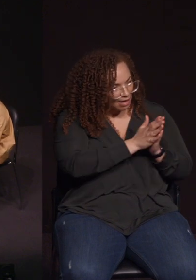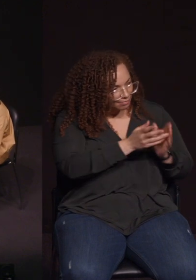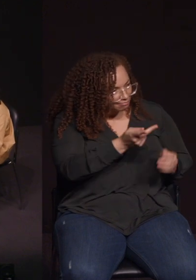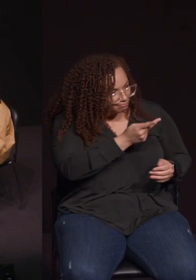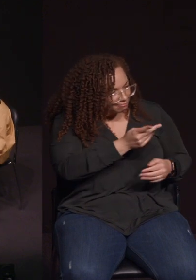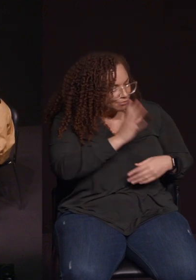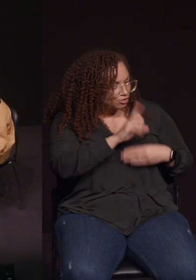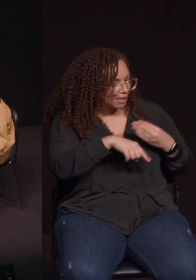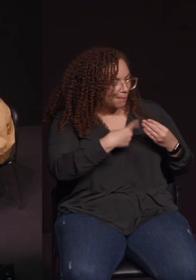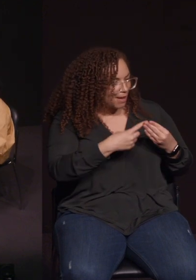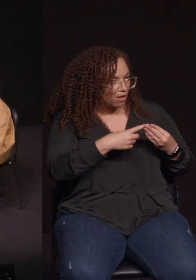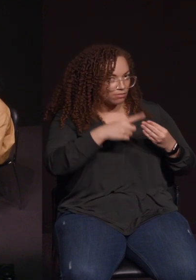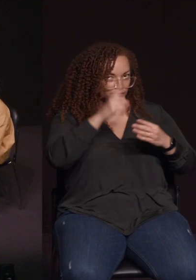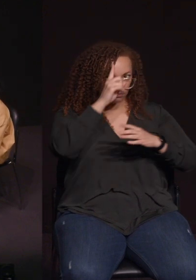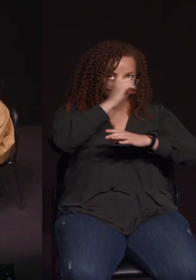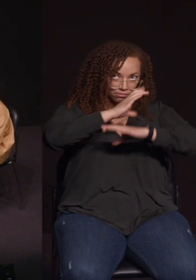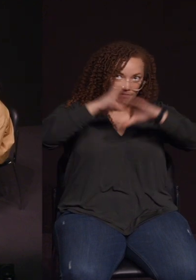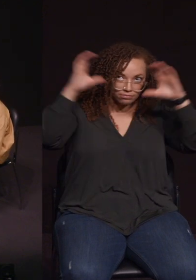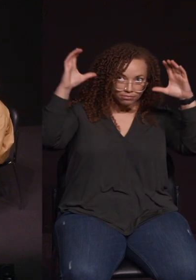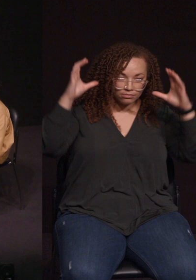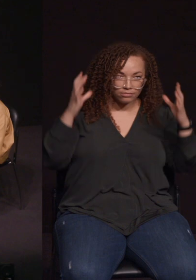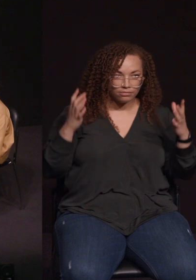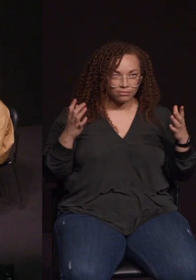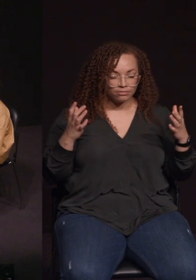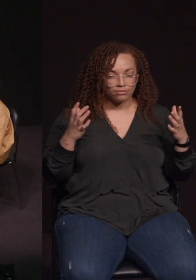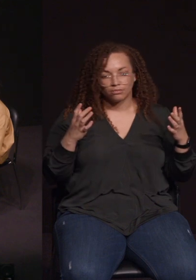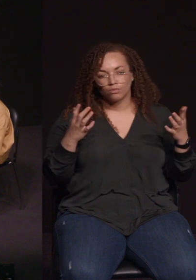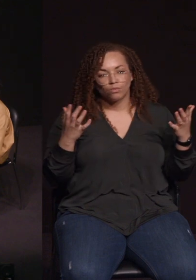the vision that y'all have for Canefield.